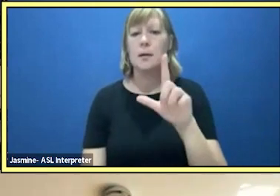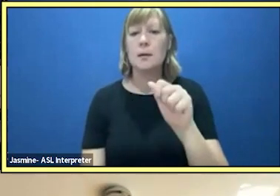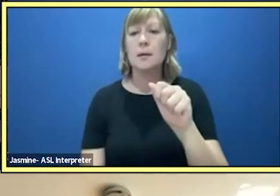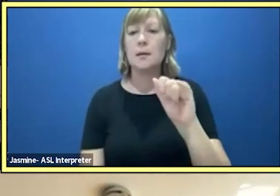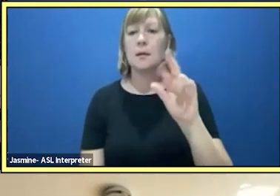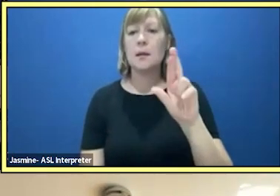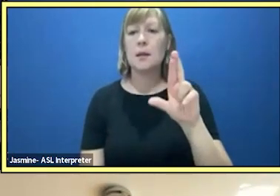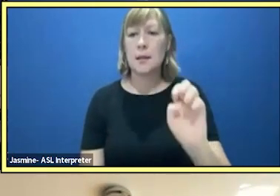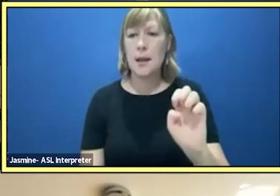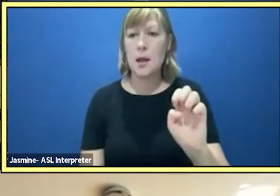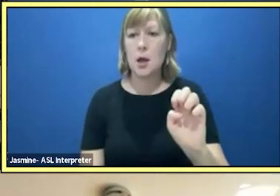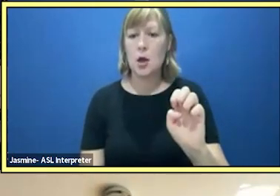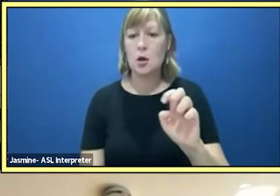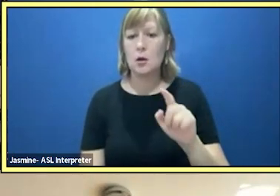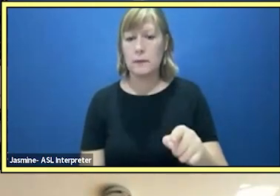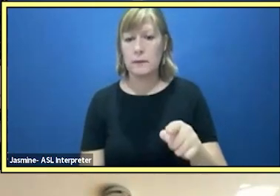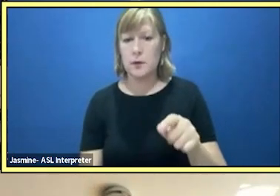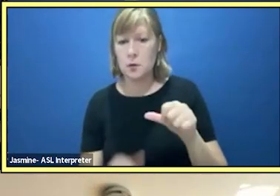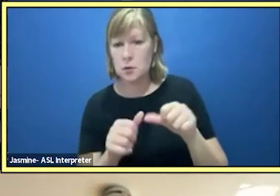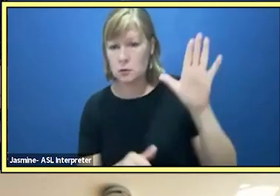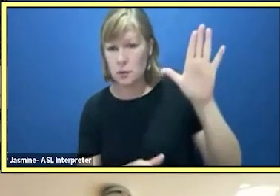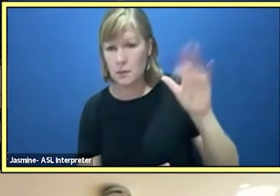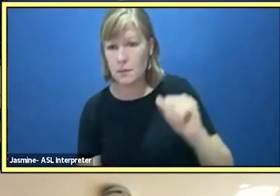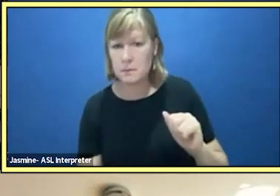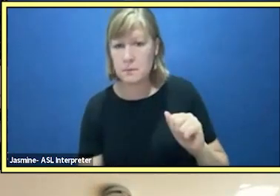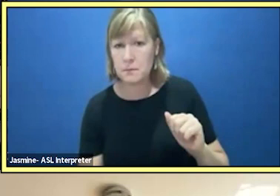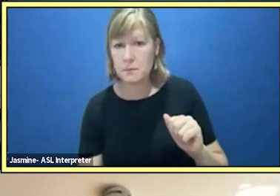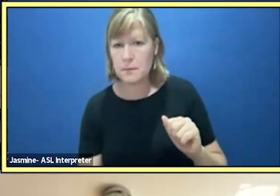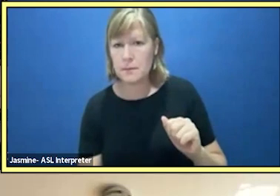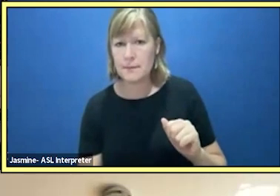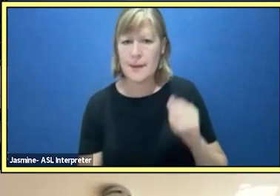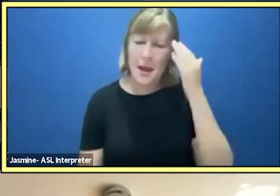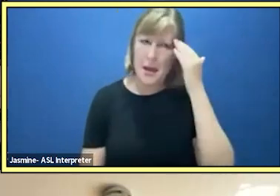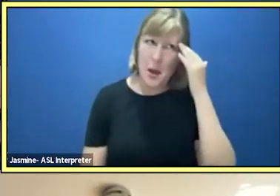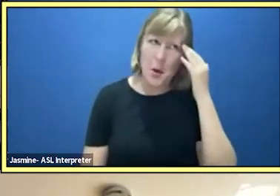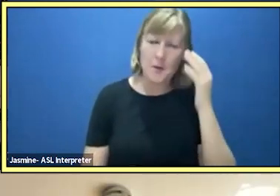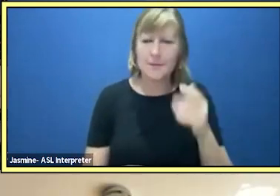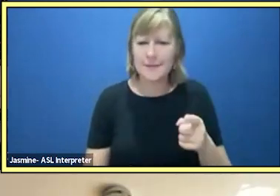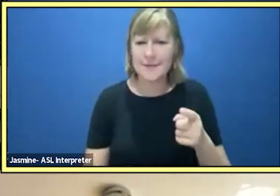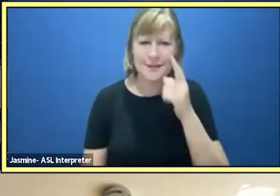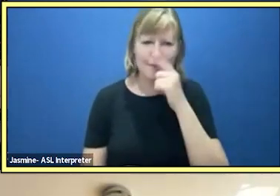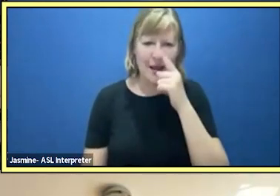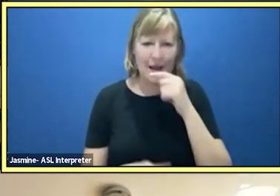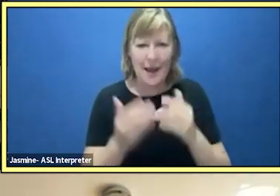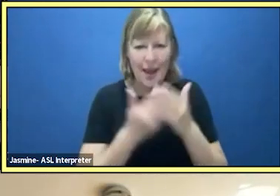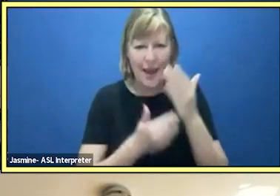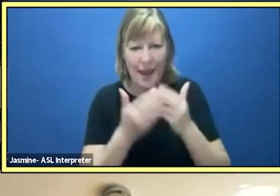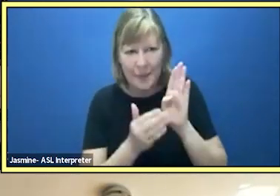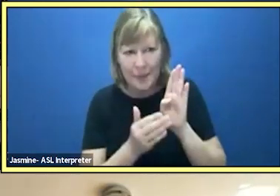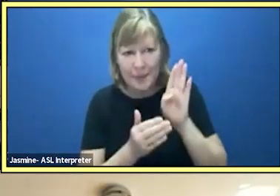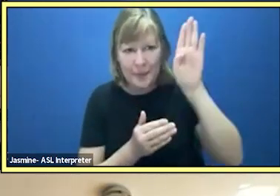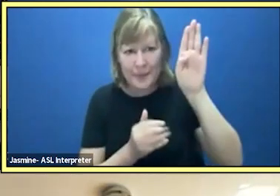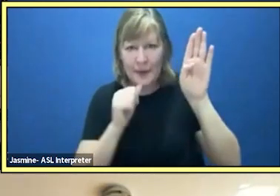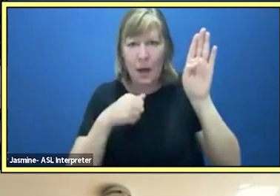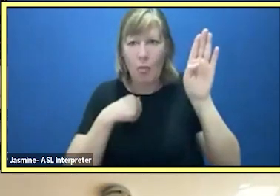keep it up if you don't want. I know it doesn't get tired virtually, so it doesn't matter. But before you, Andrew, make sure I'm not missing